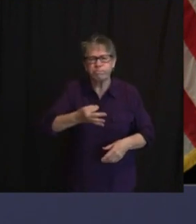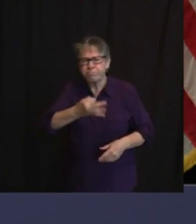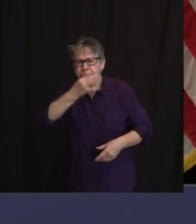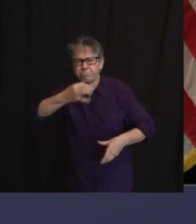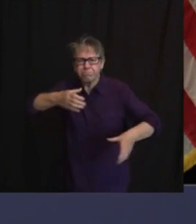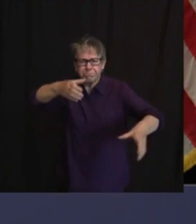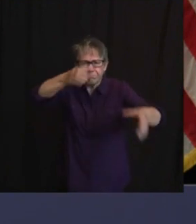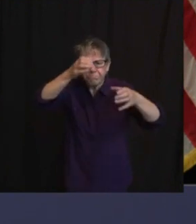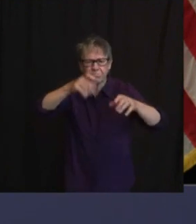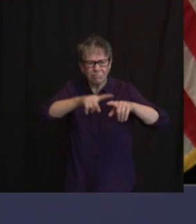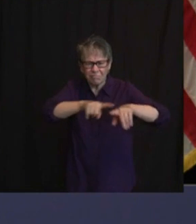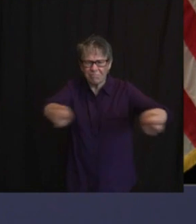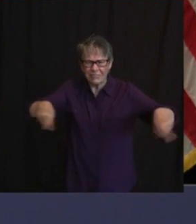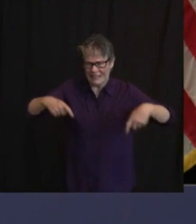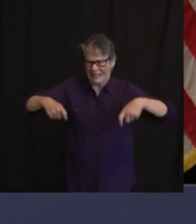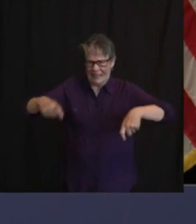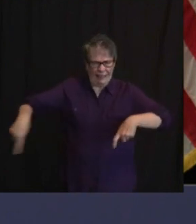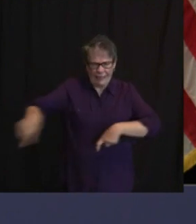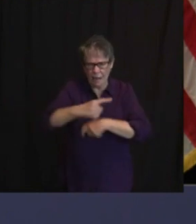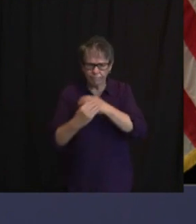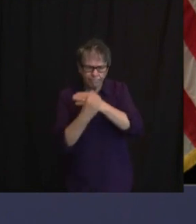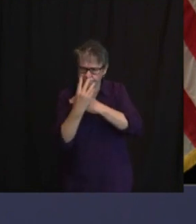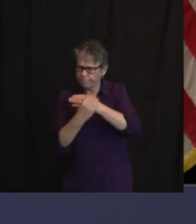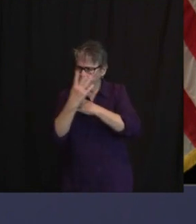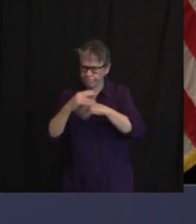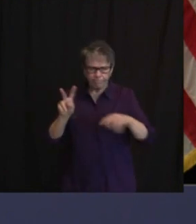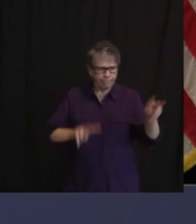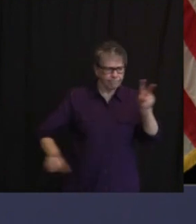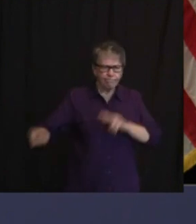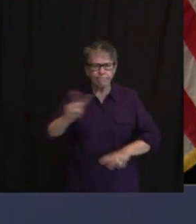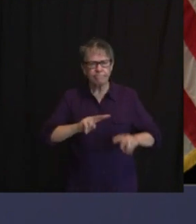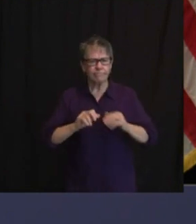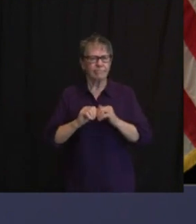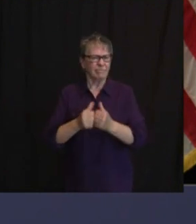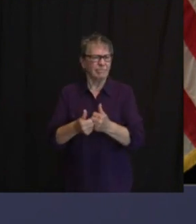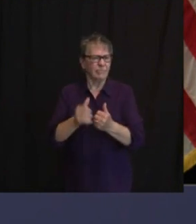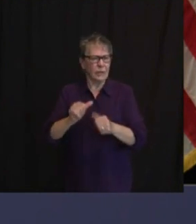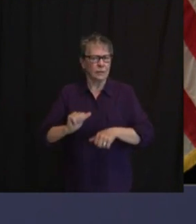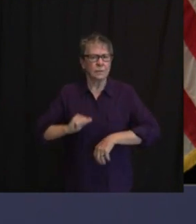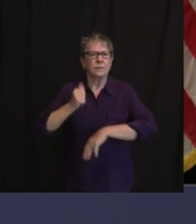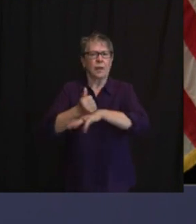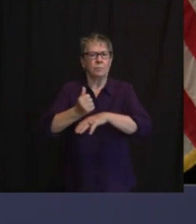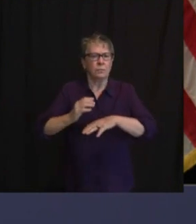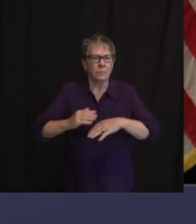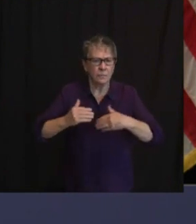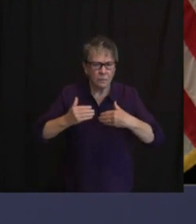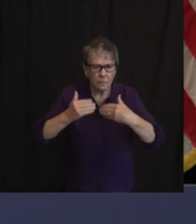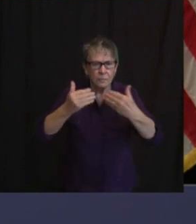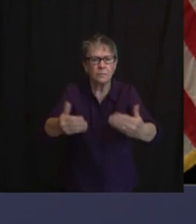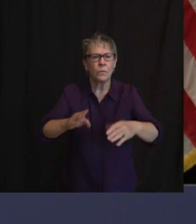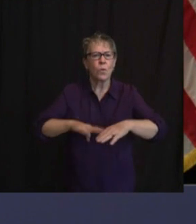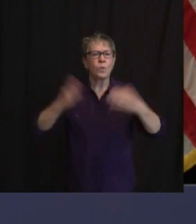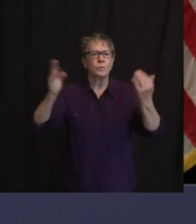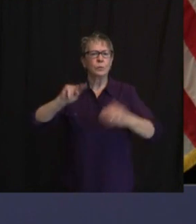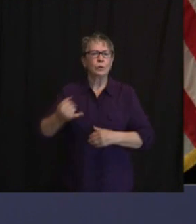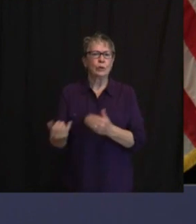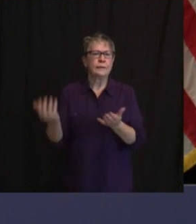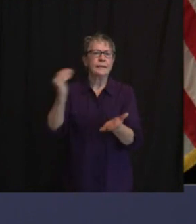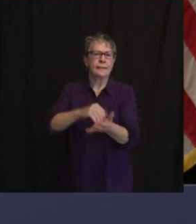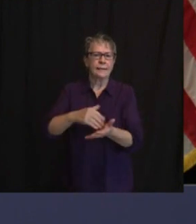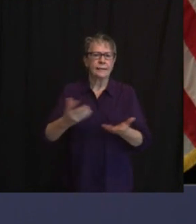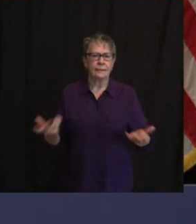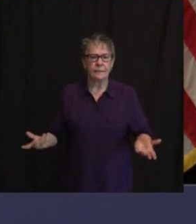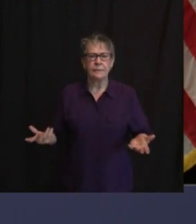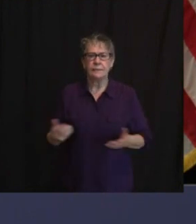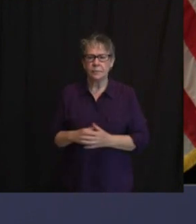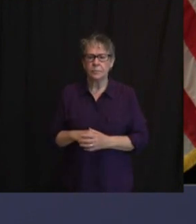tracing, not at all related to any of the politics that might enter into this from time to time. We do have a small business